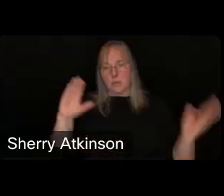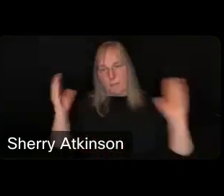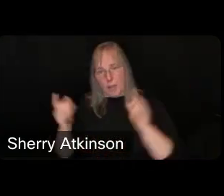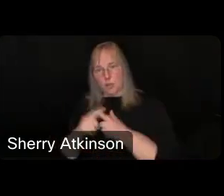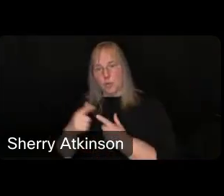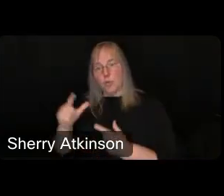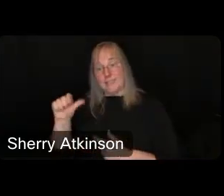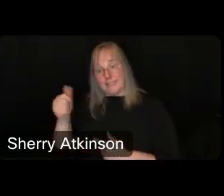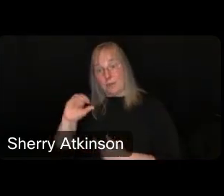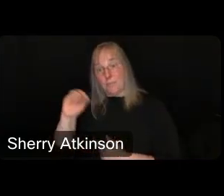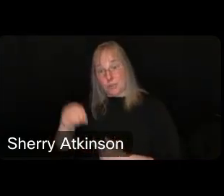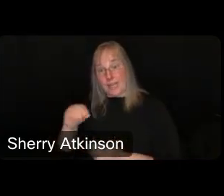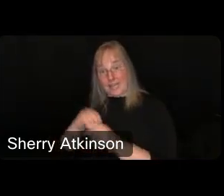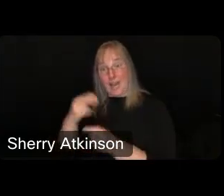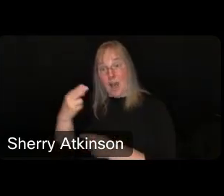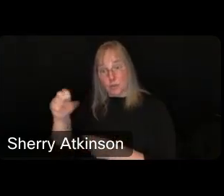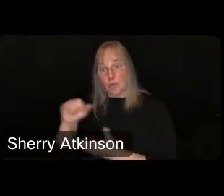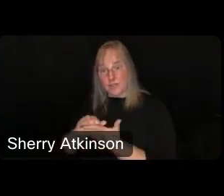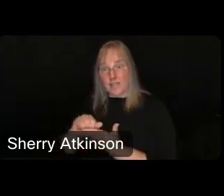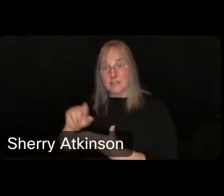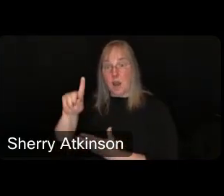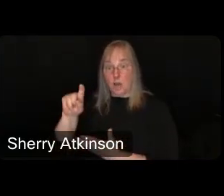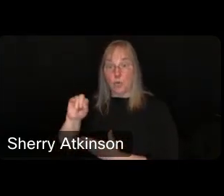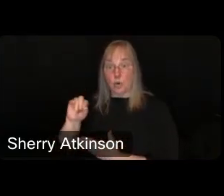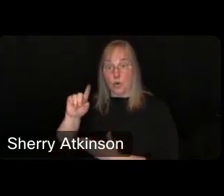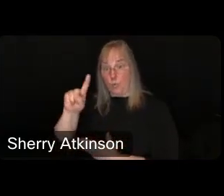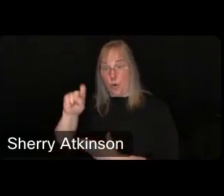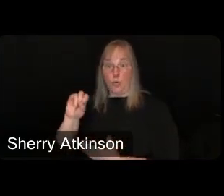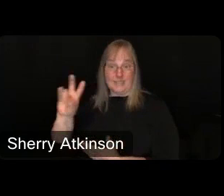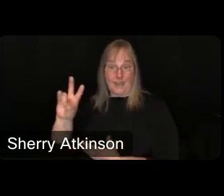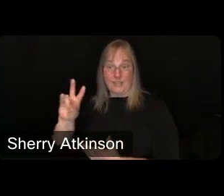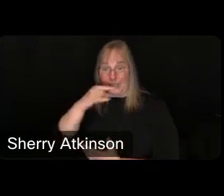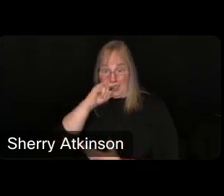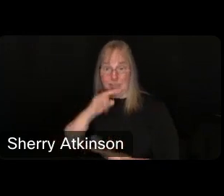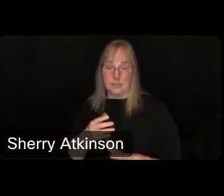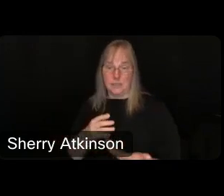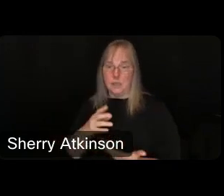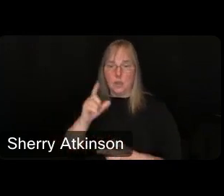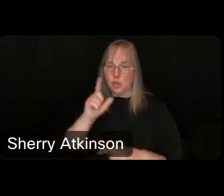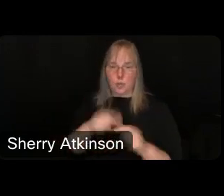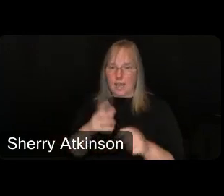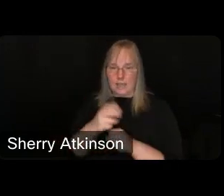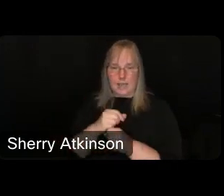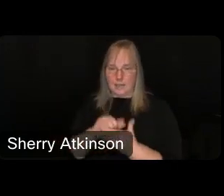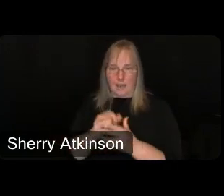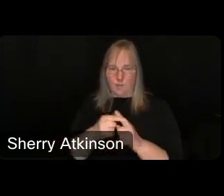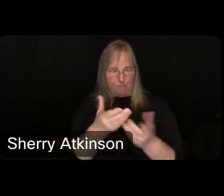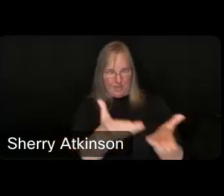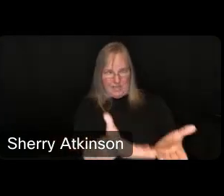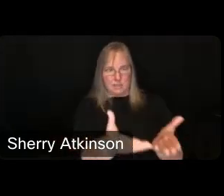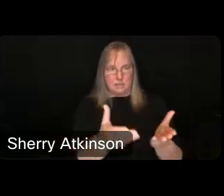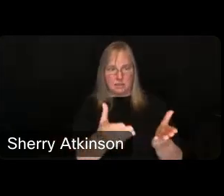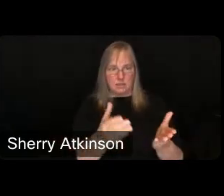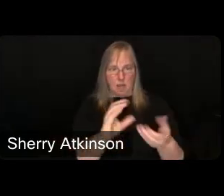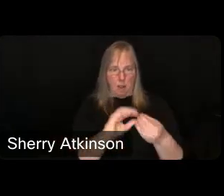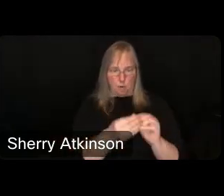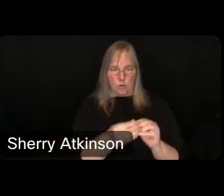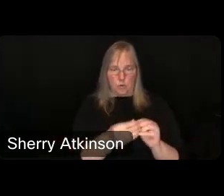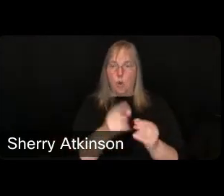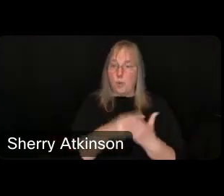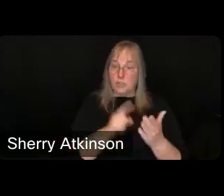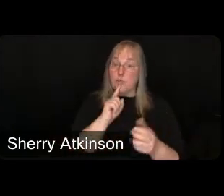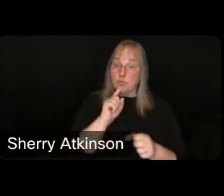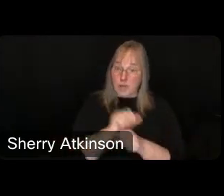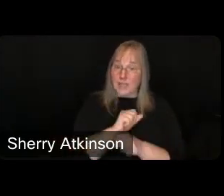is 170 kids. You know what I mean? So we can't get it from this number. And what's really happening is we're shifting